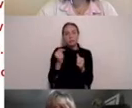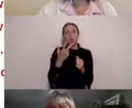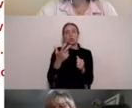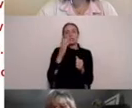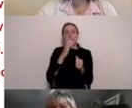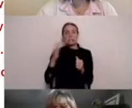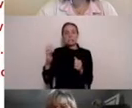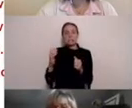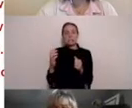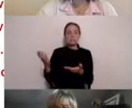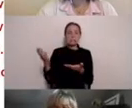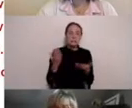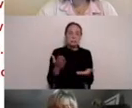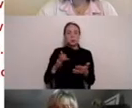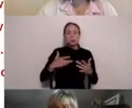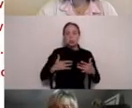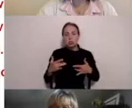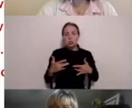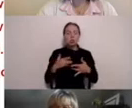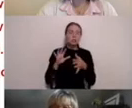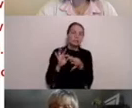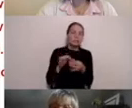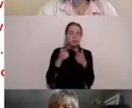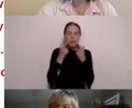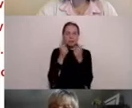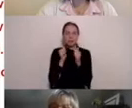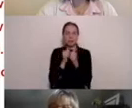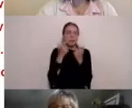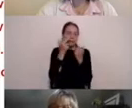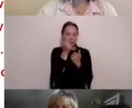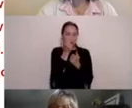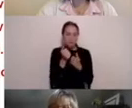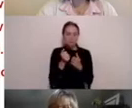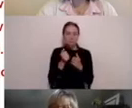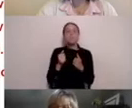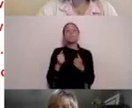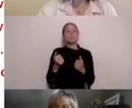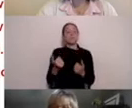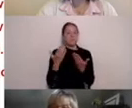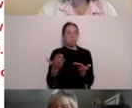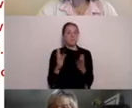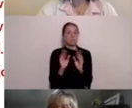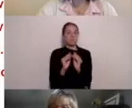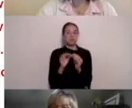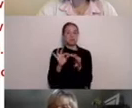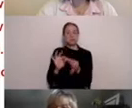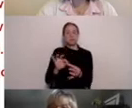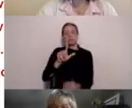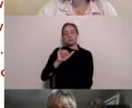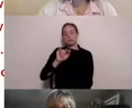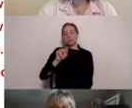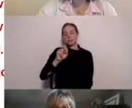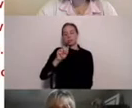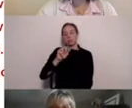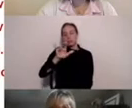some laughs through comedy. They also were offering sessions on literacy, and they were hosting sessions for families whose